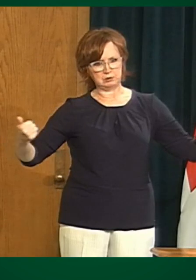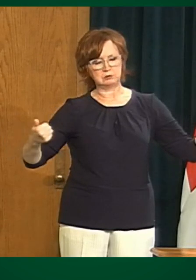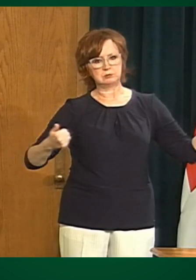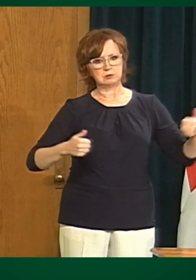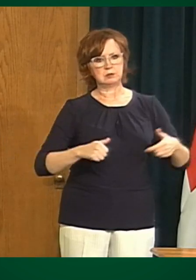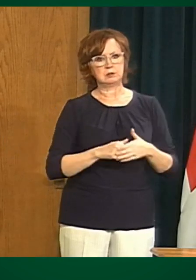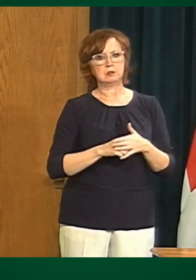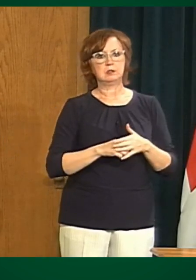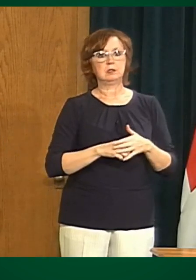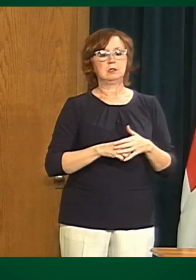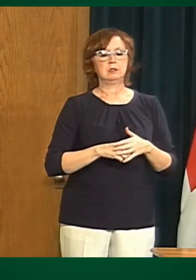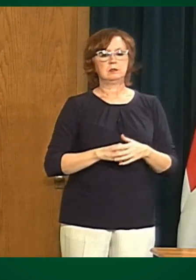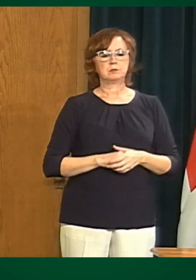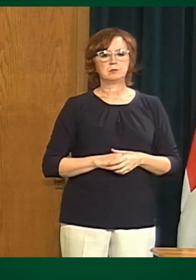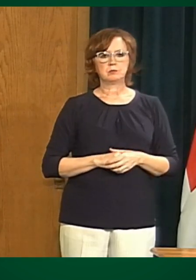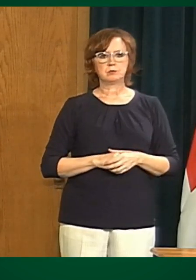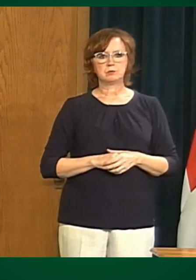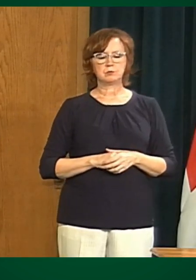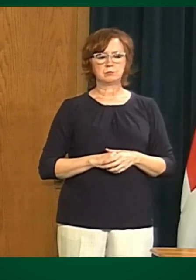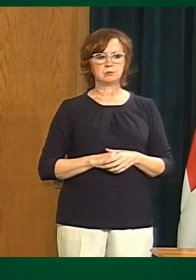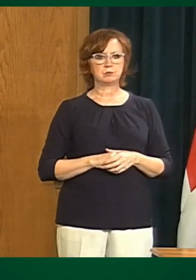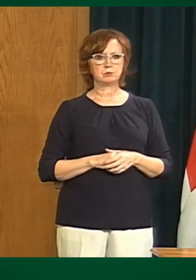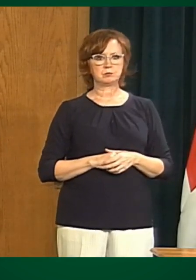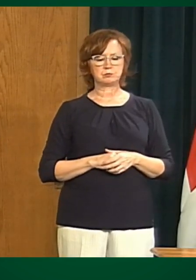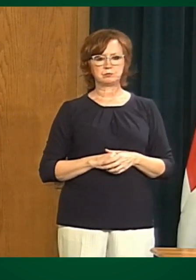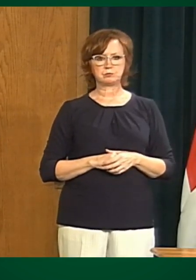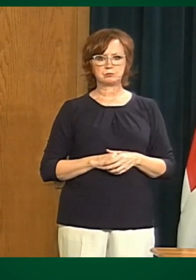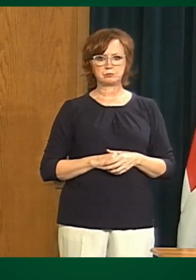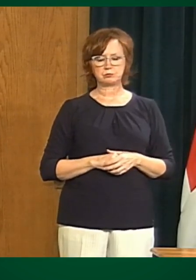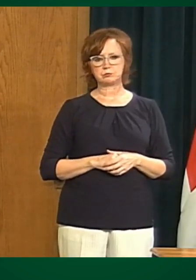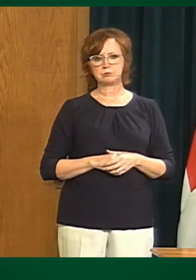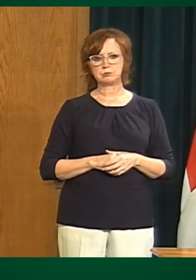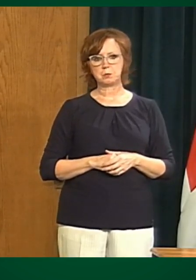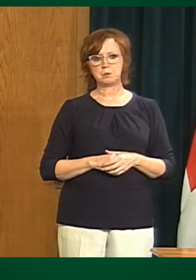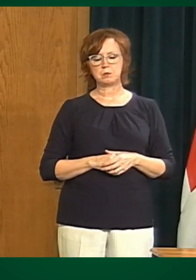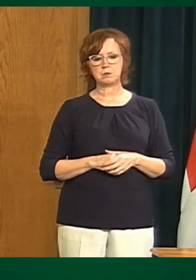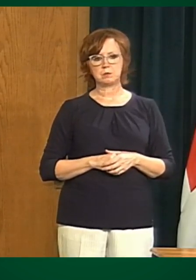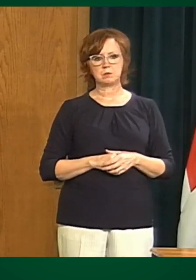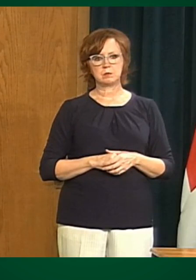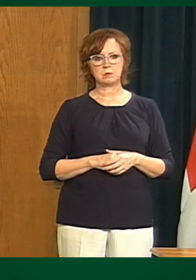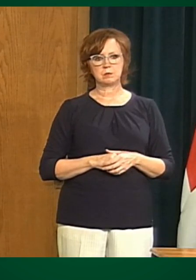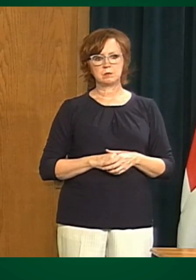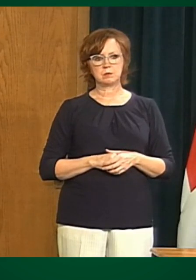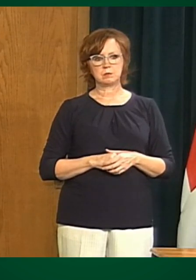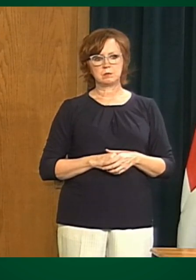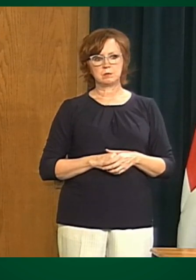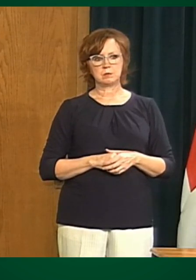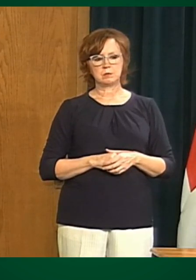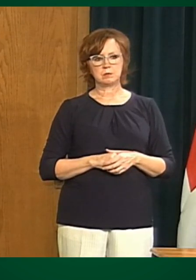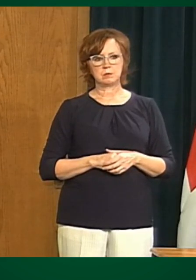an isolated room. But what we're saying is that